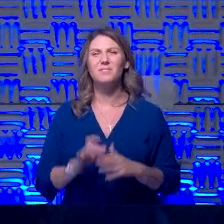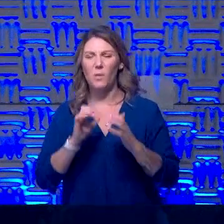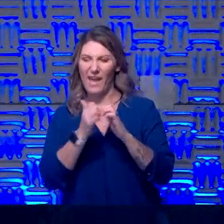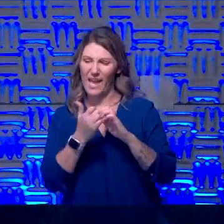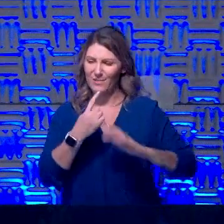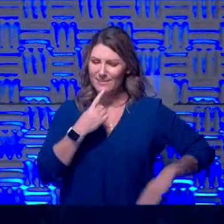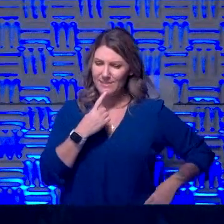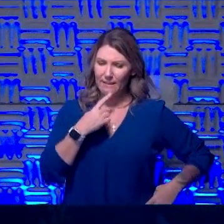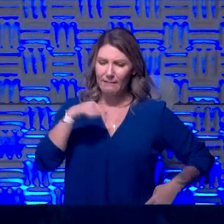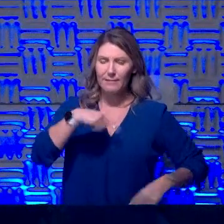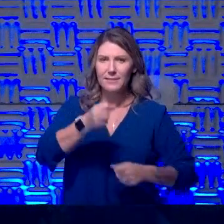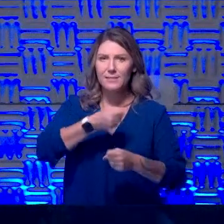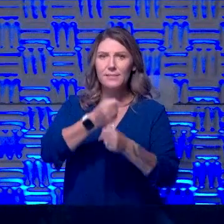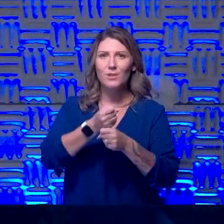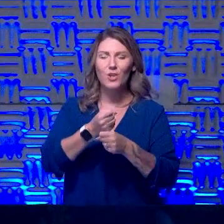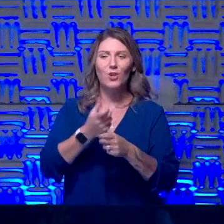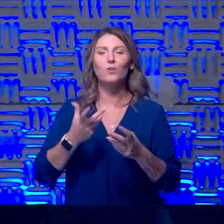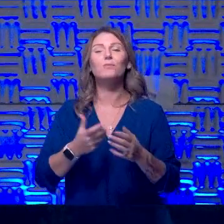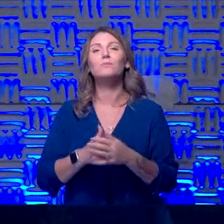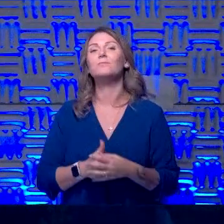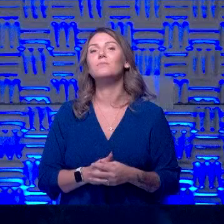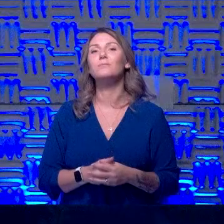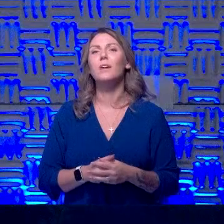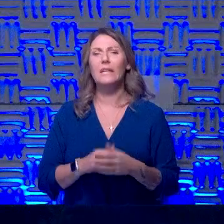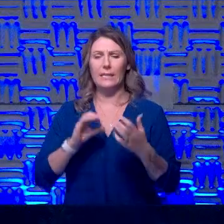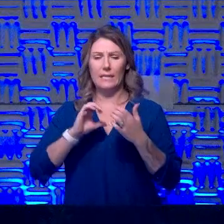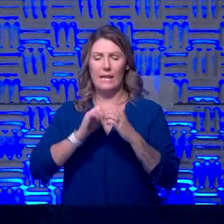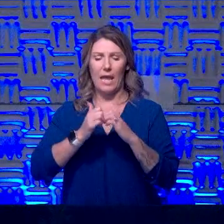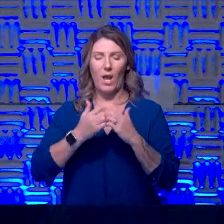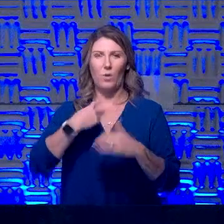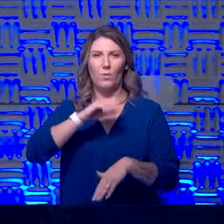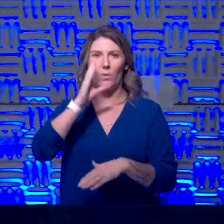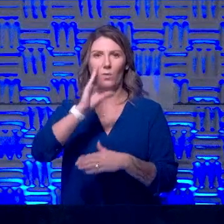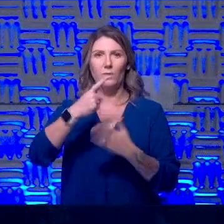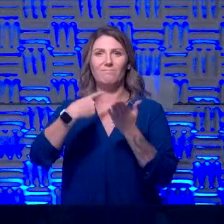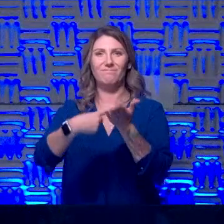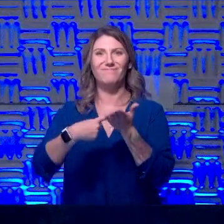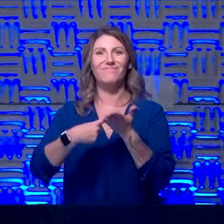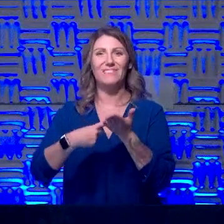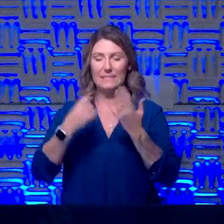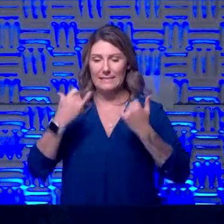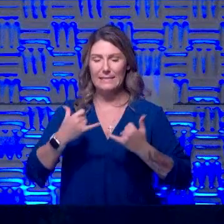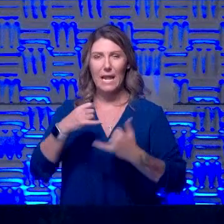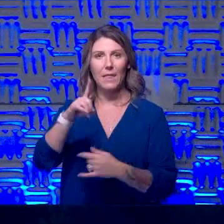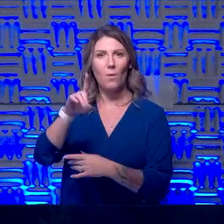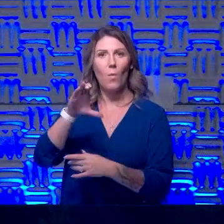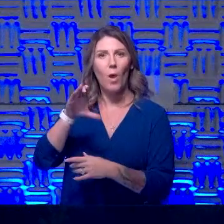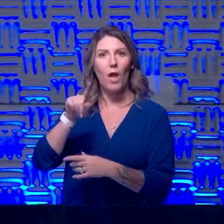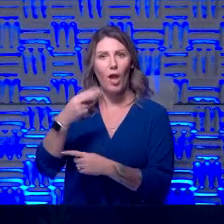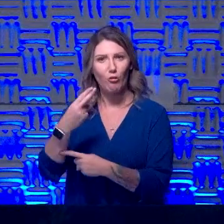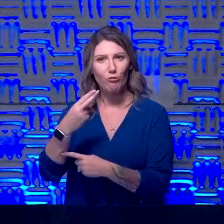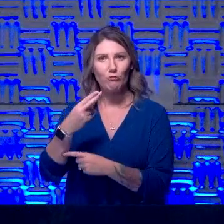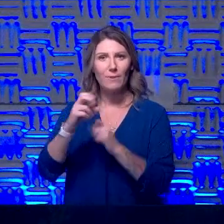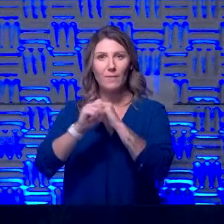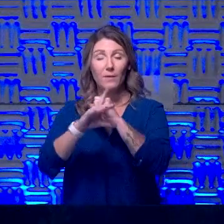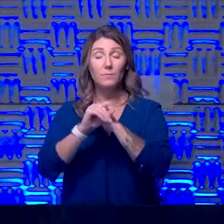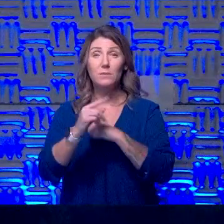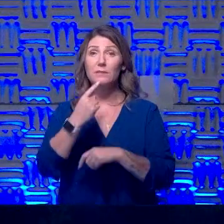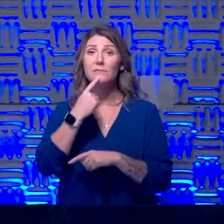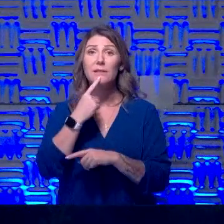it this year? And here's how we are going to talk about it in this, our 100th episode. It's what we've said